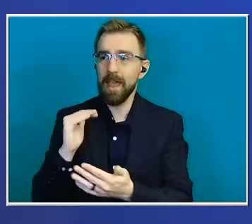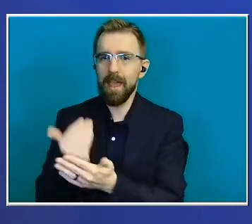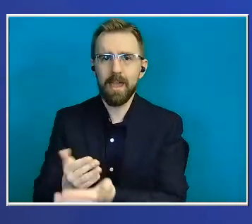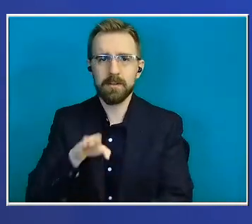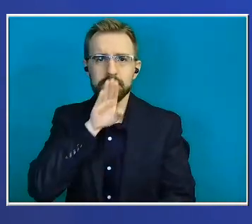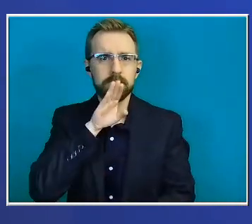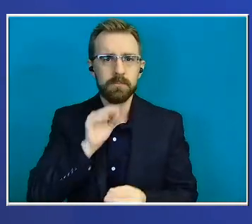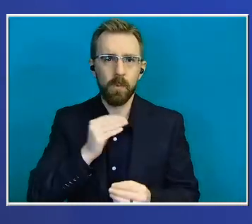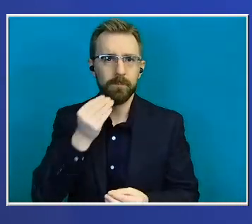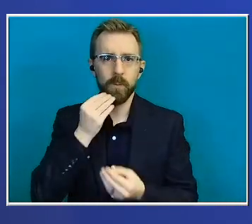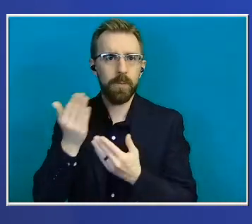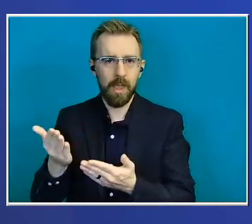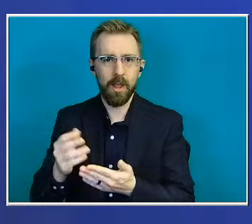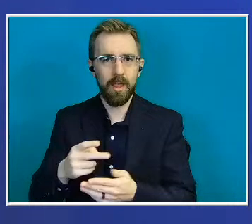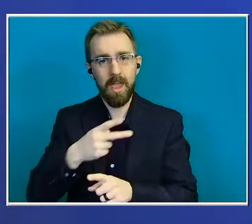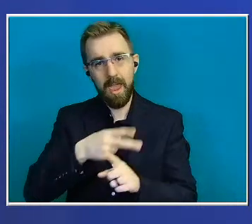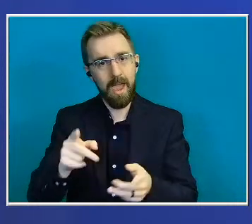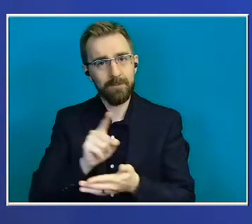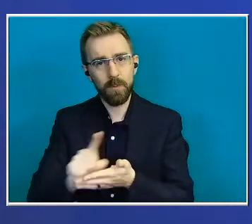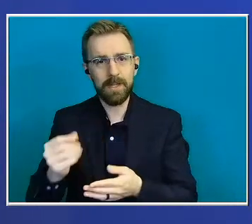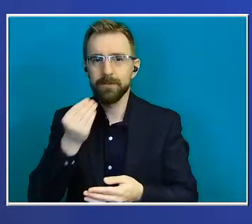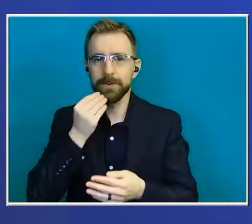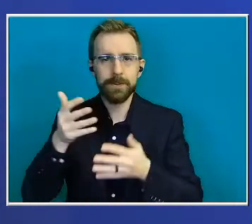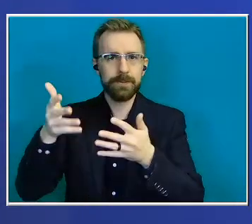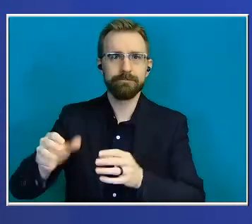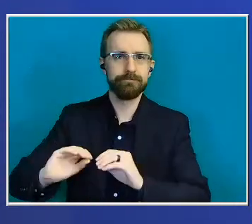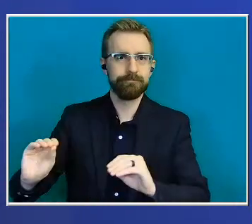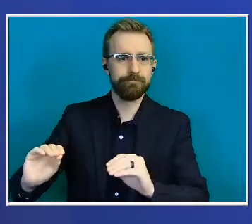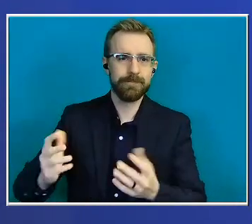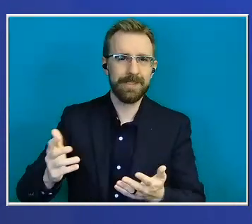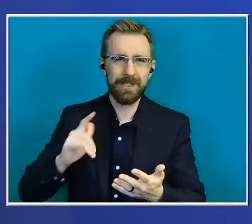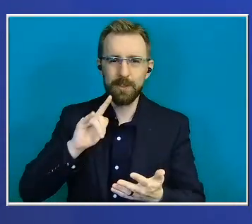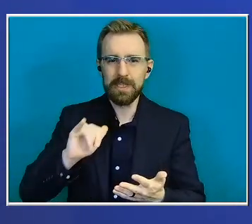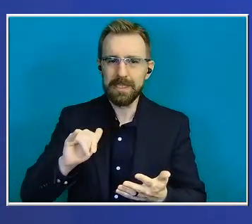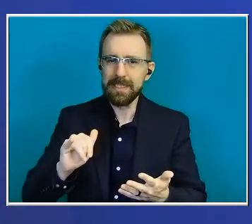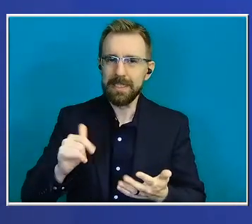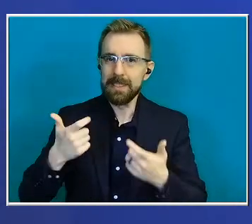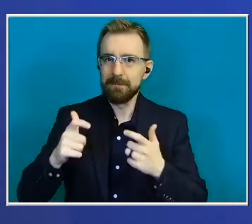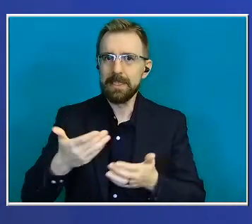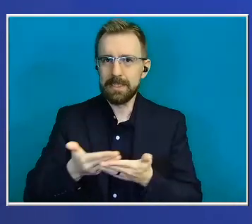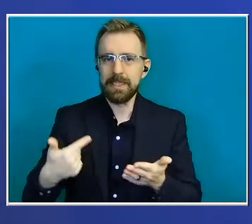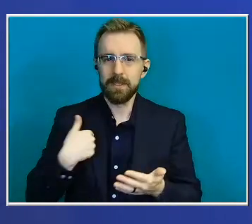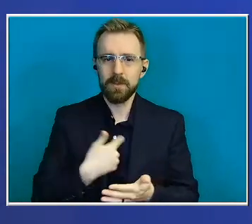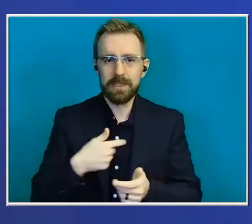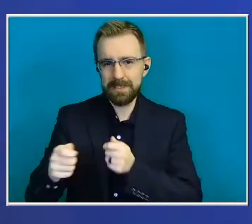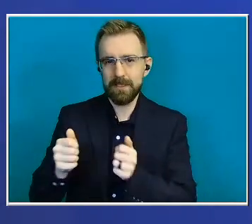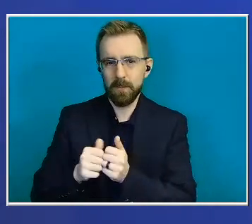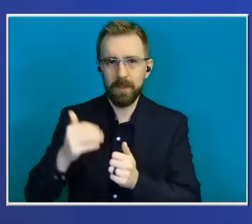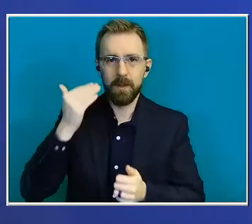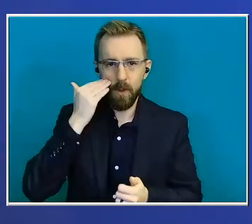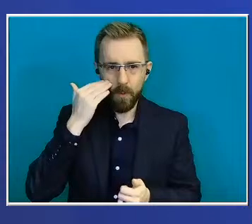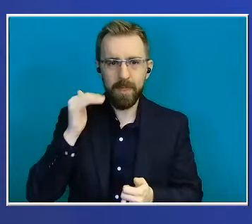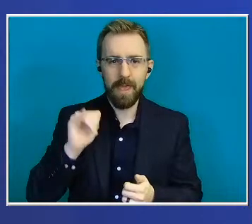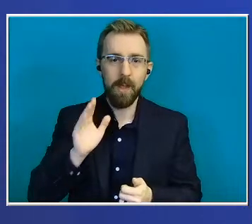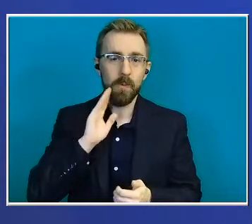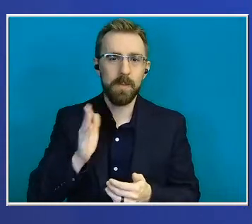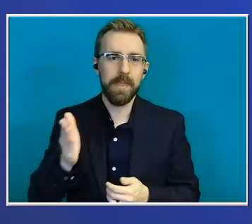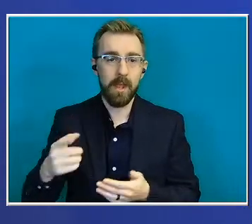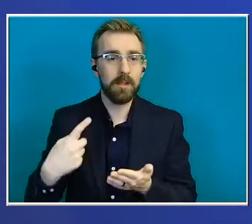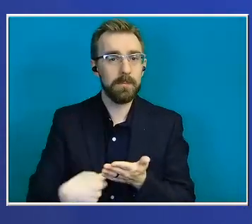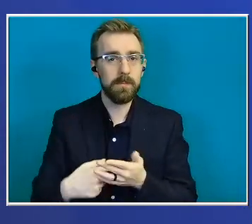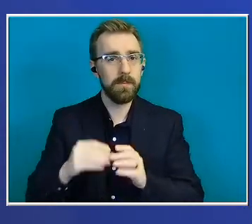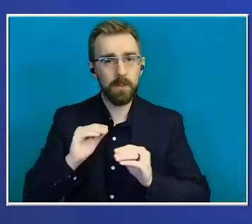week still, and there's no food. And so that's a really big thing that we deal with, knowing that will be there. And sometimes they have no fresh fruits or